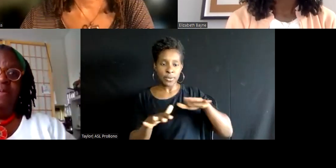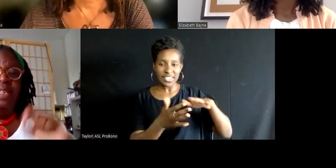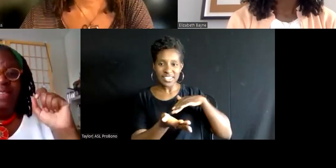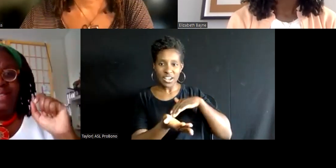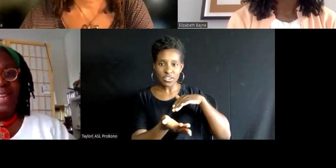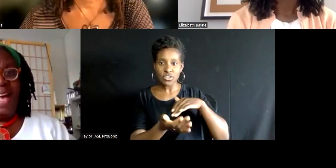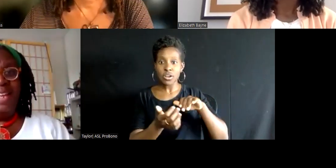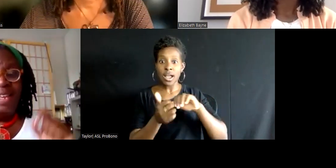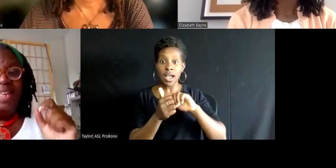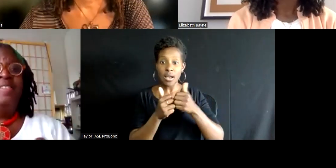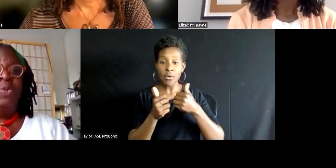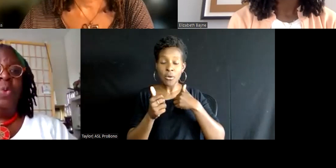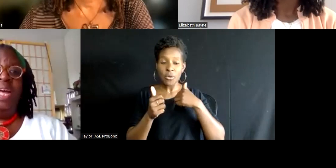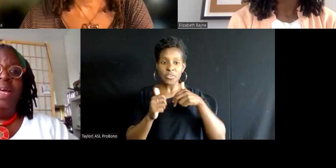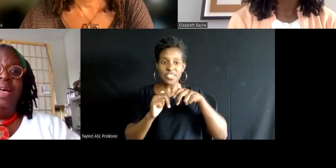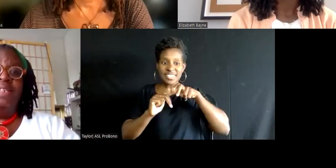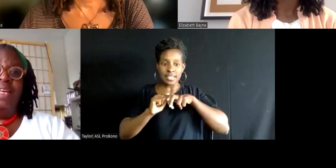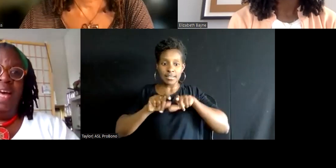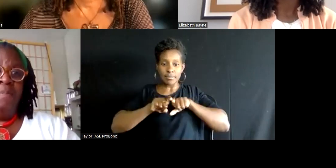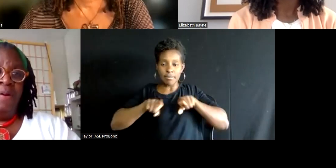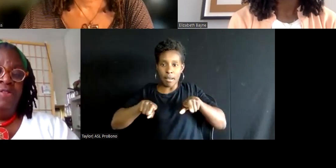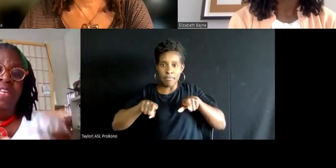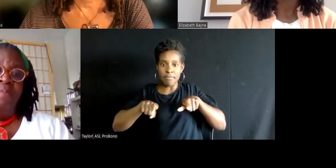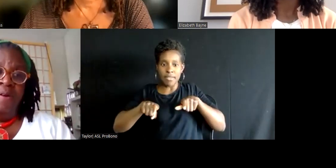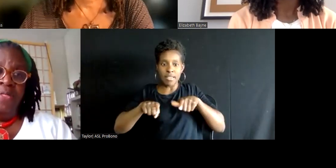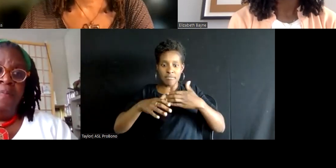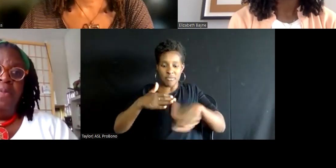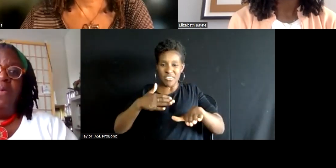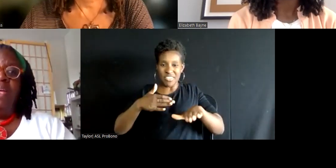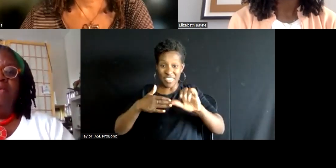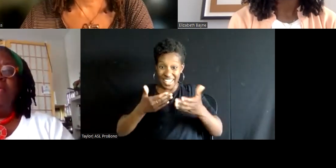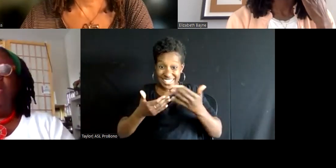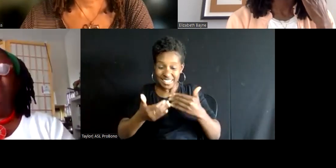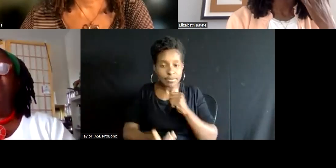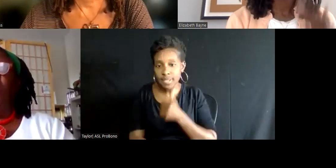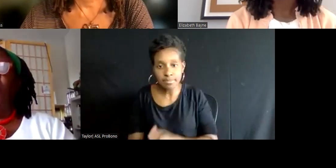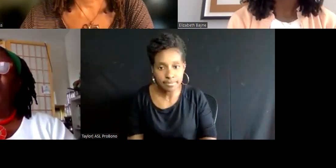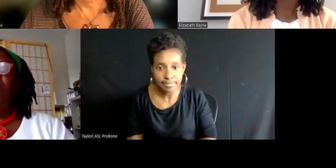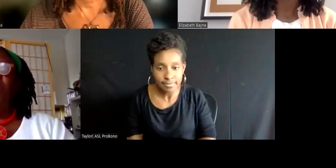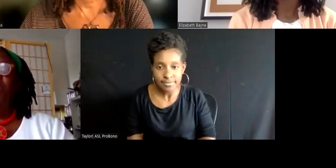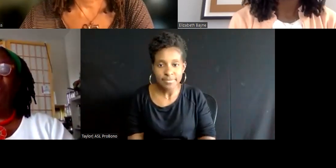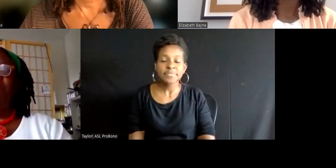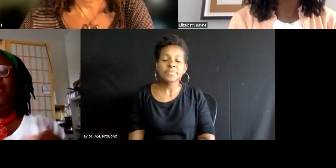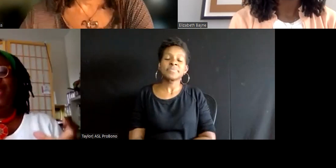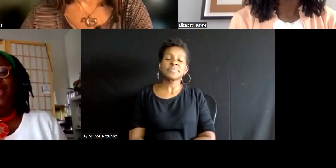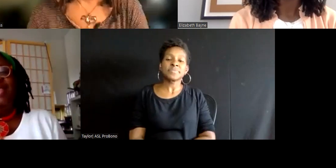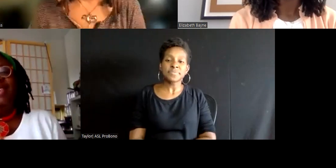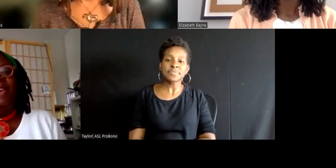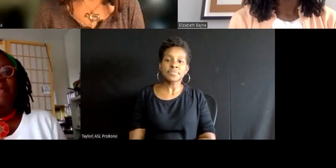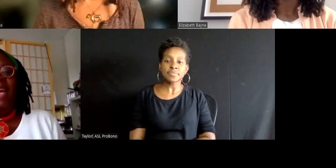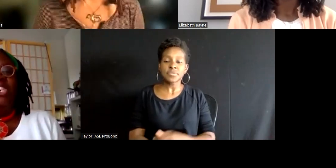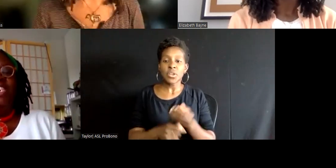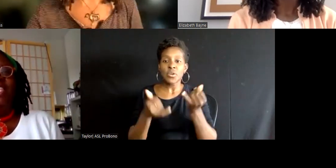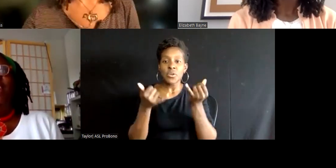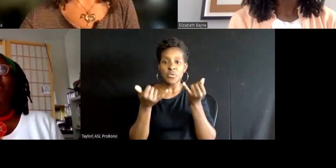in stirrups is not the easy way to have birth, to give birth, right? So we are putting together